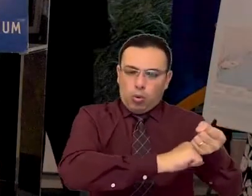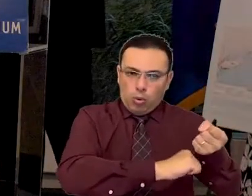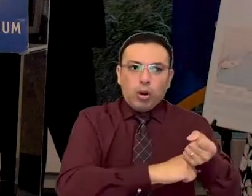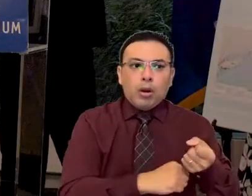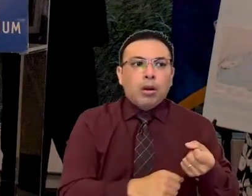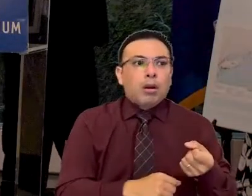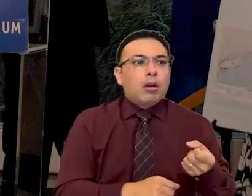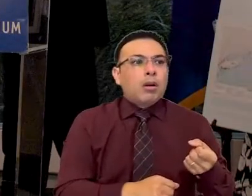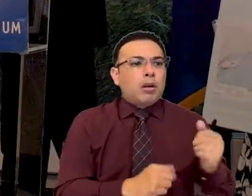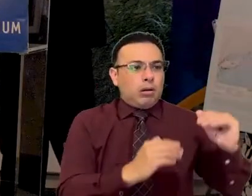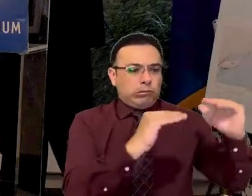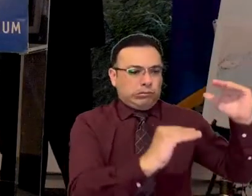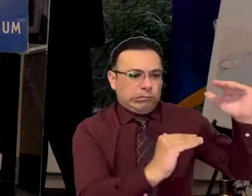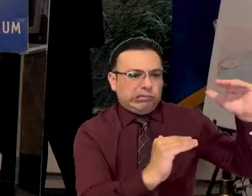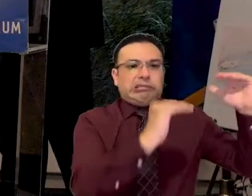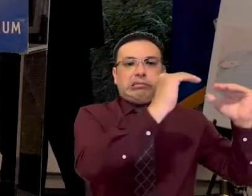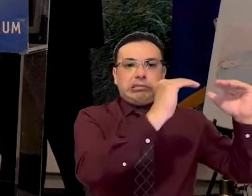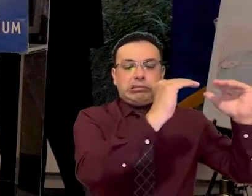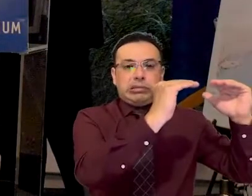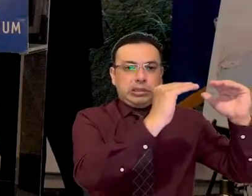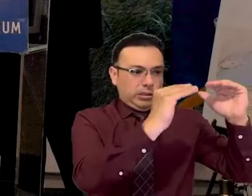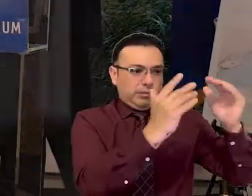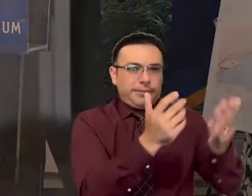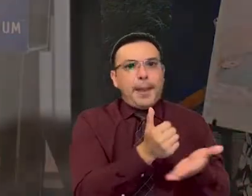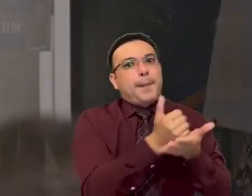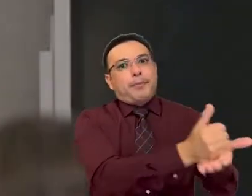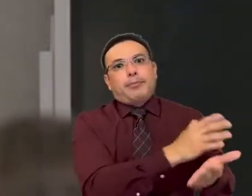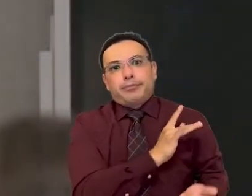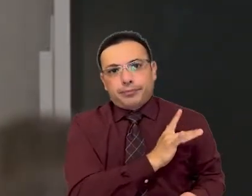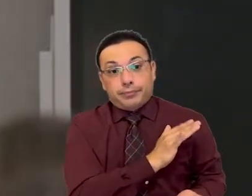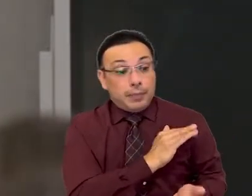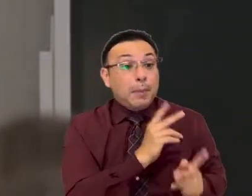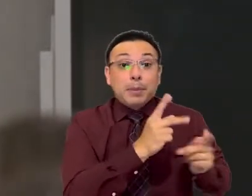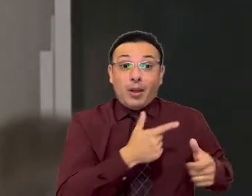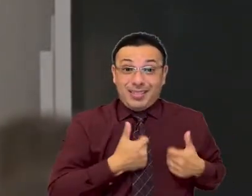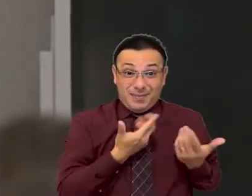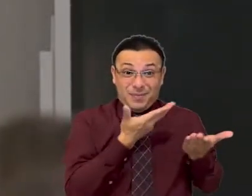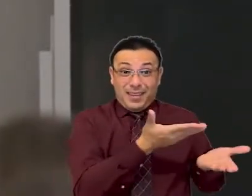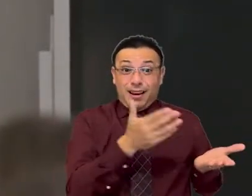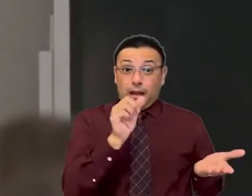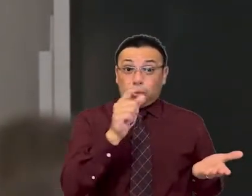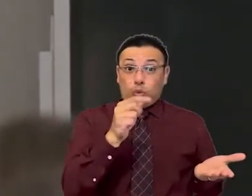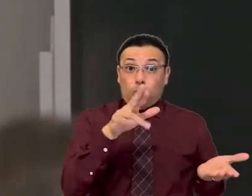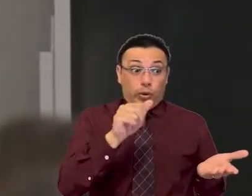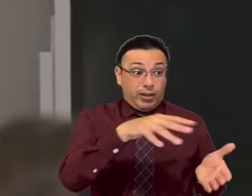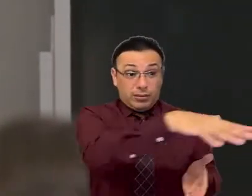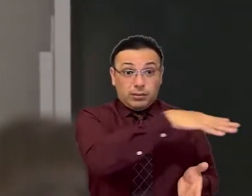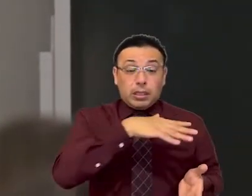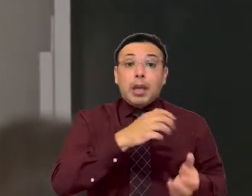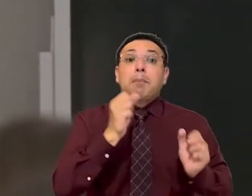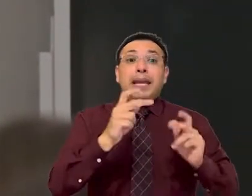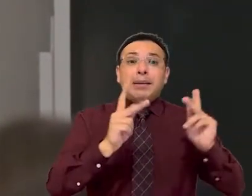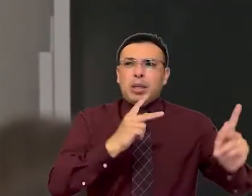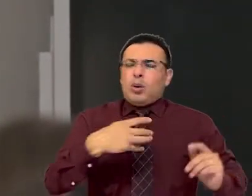like to think, we've been, some stakeholders in that community have talked about it being Asthma Alley,